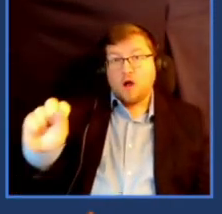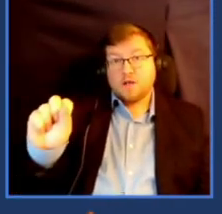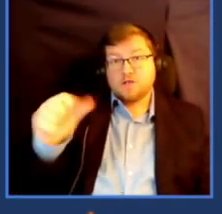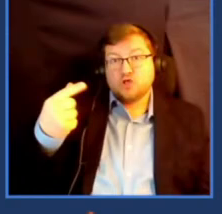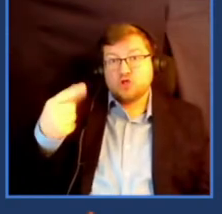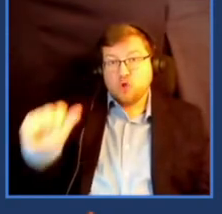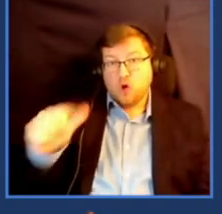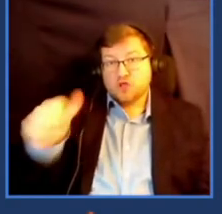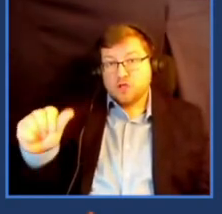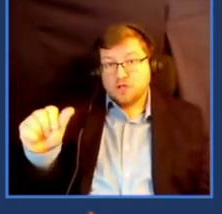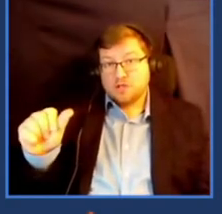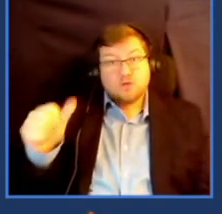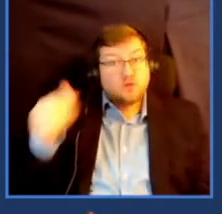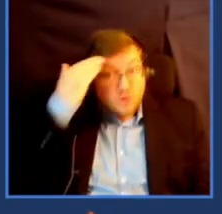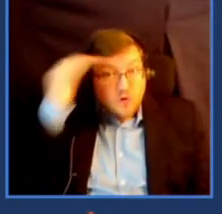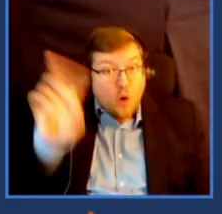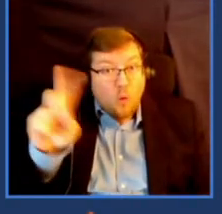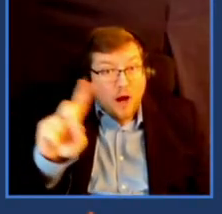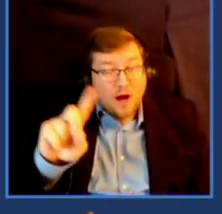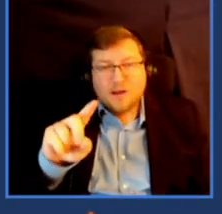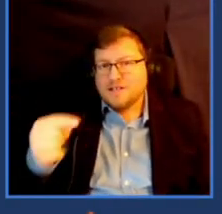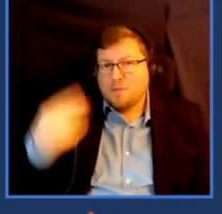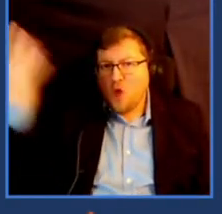You know where that is.